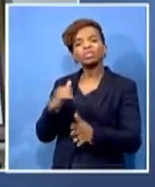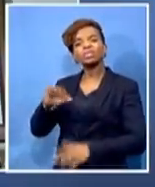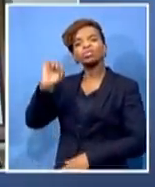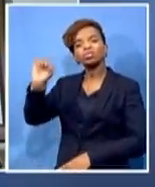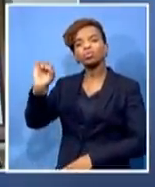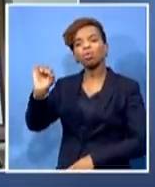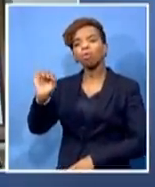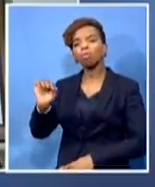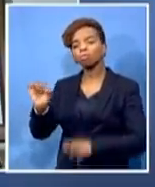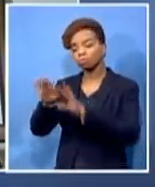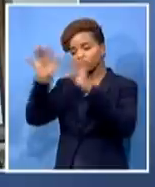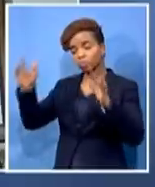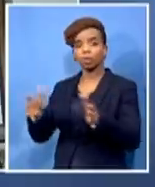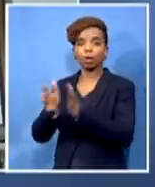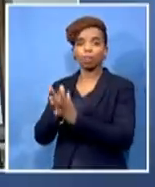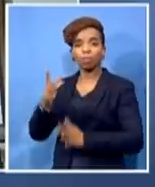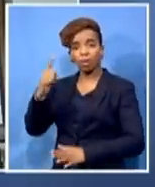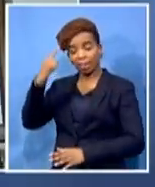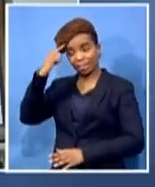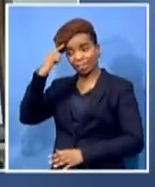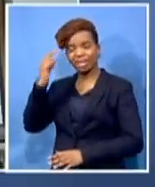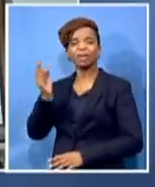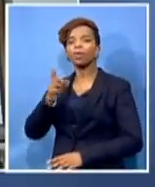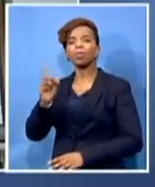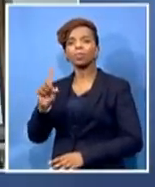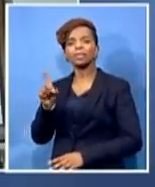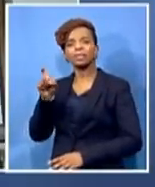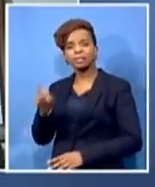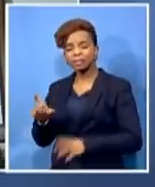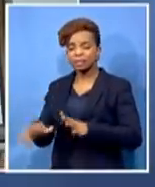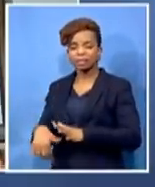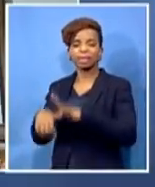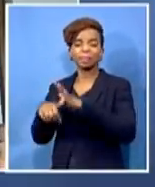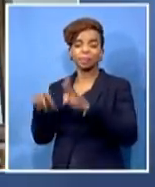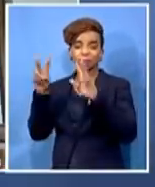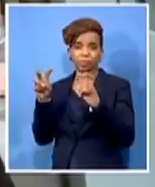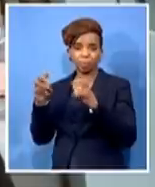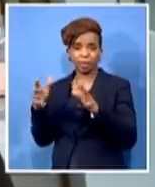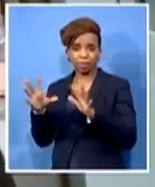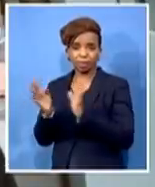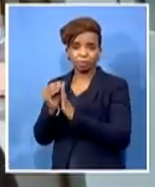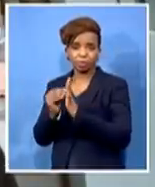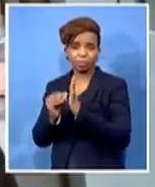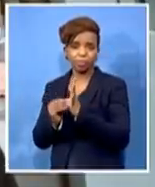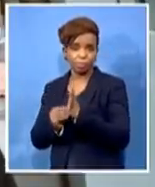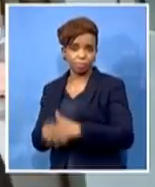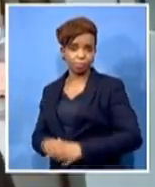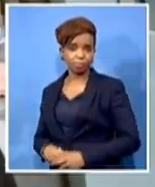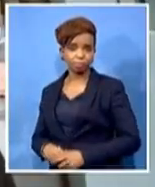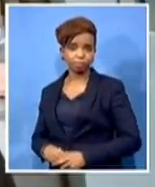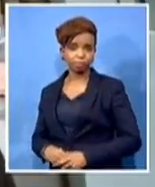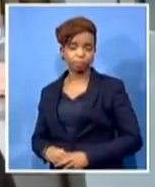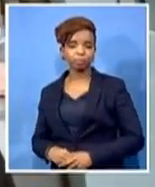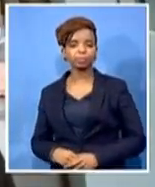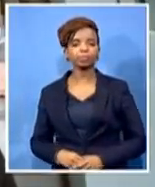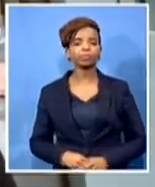the important topics he touched on. Look, there are too many things he mentioned, and I would